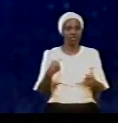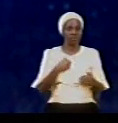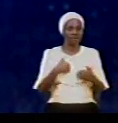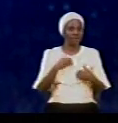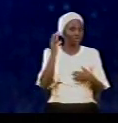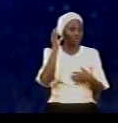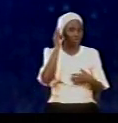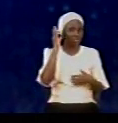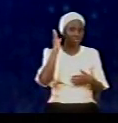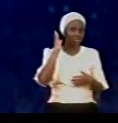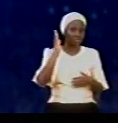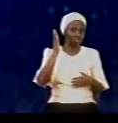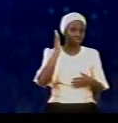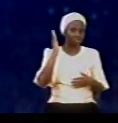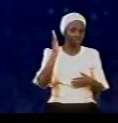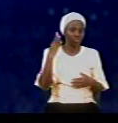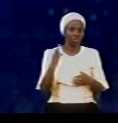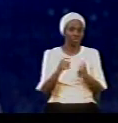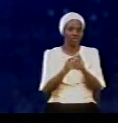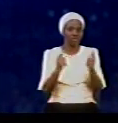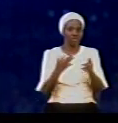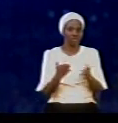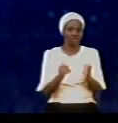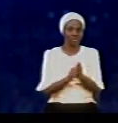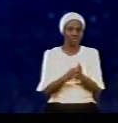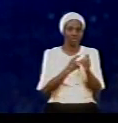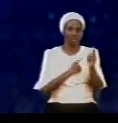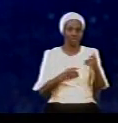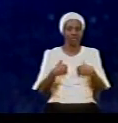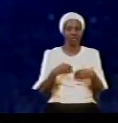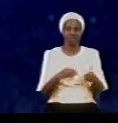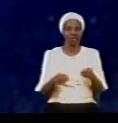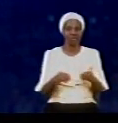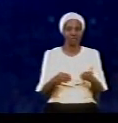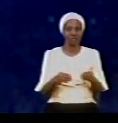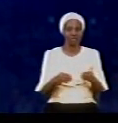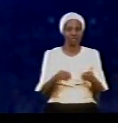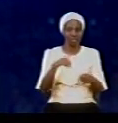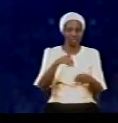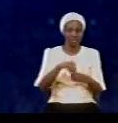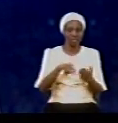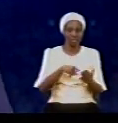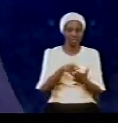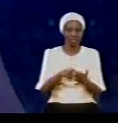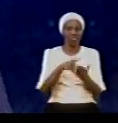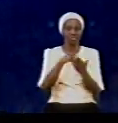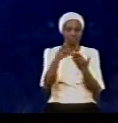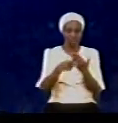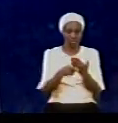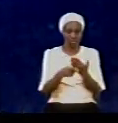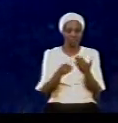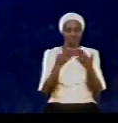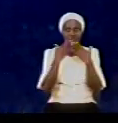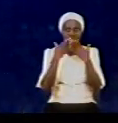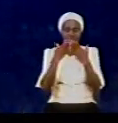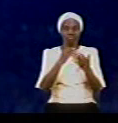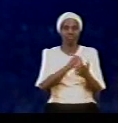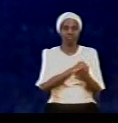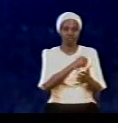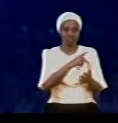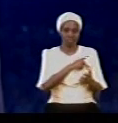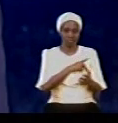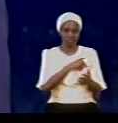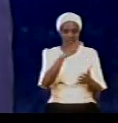Let's appreciate the Lord, not only here at the Alpha location, but even online. We'll be